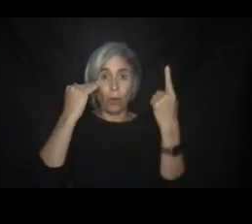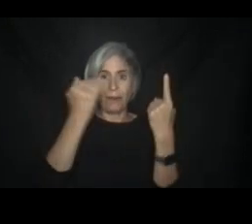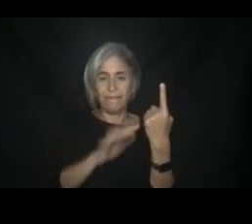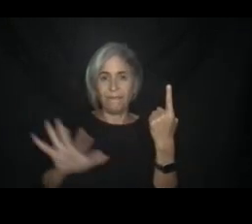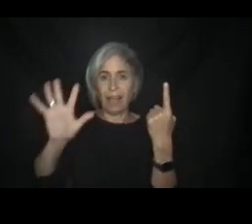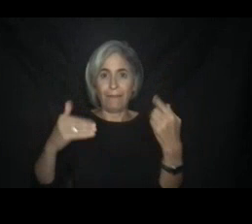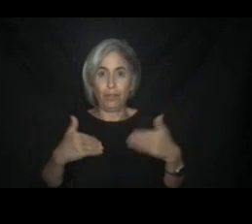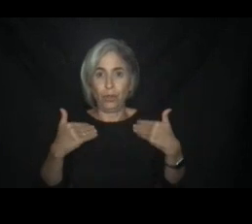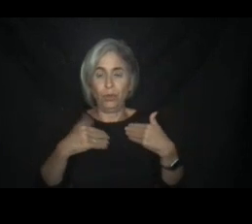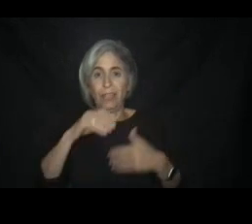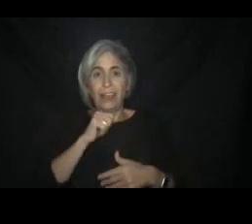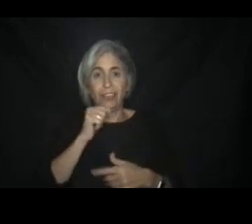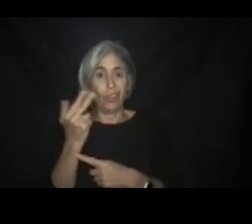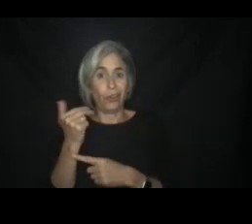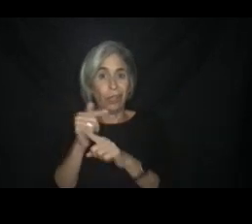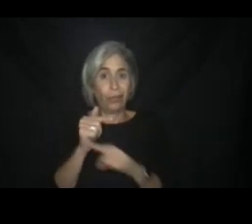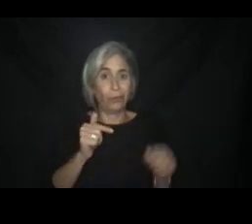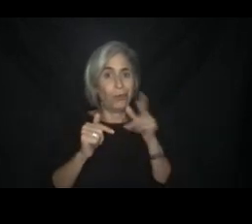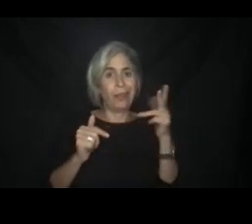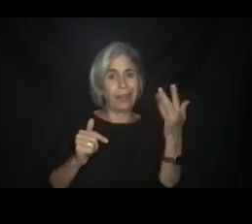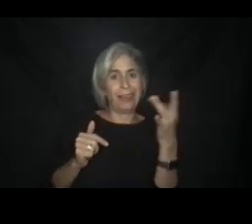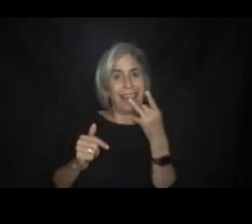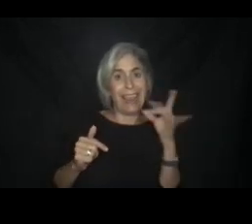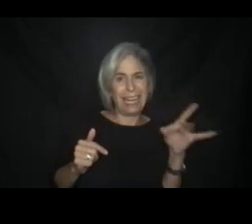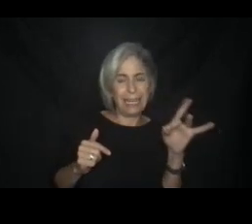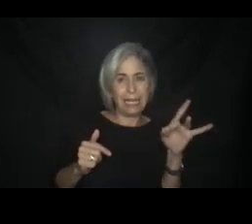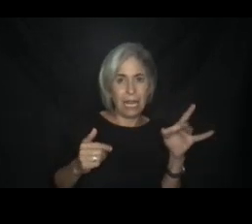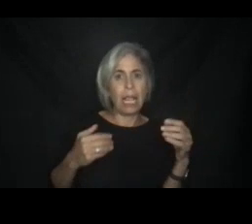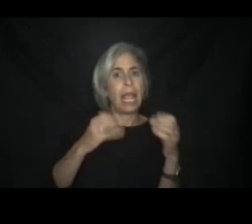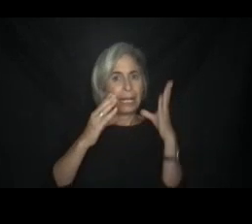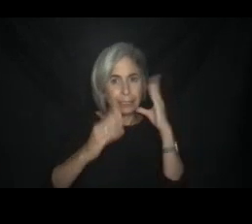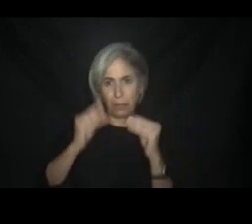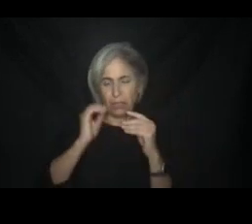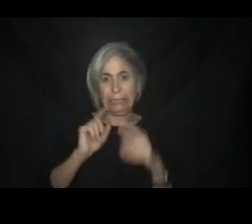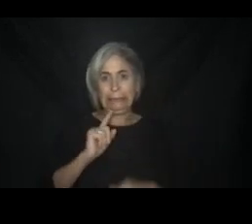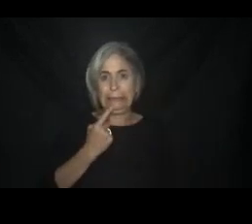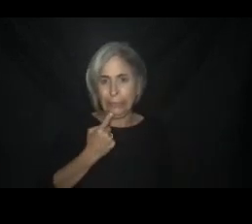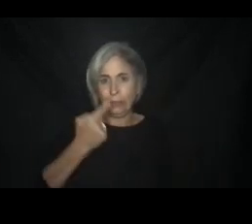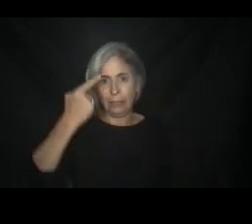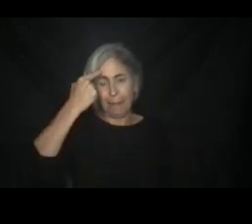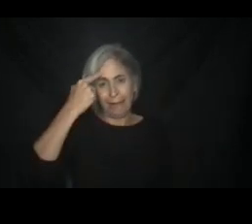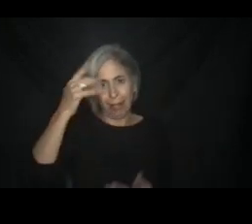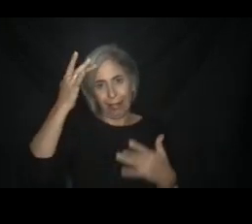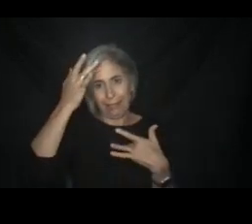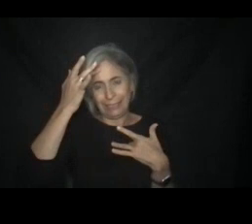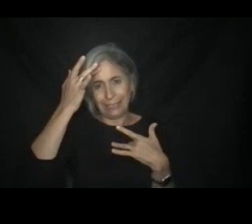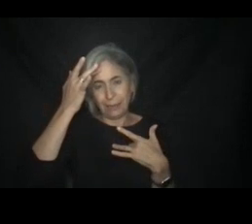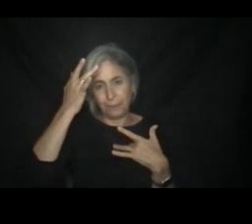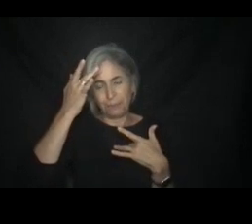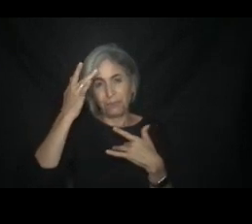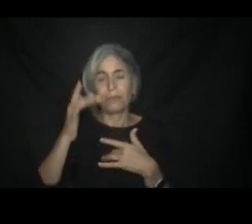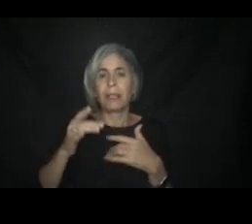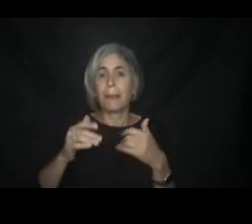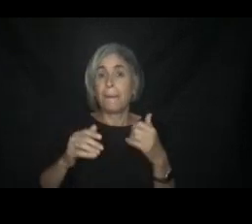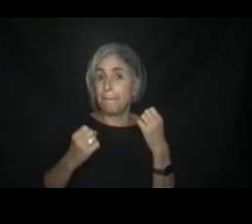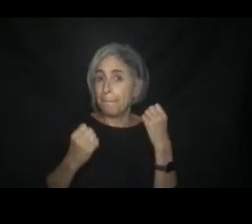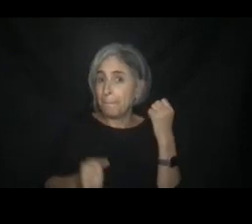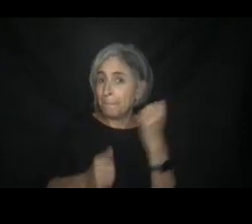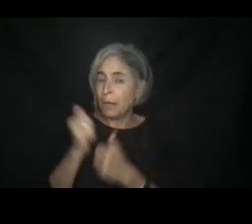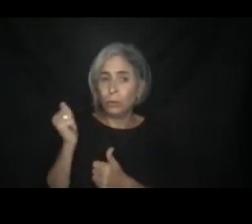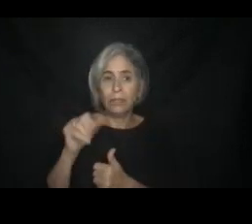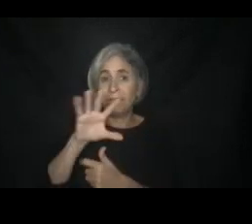ages 13 through 18 experiences serious mental illness. 60% of adults and 50% of youth do not receive the